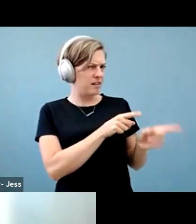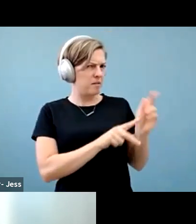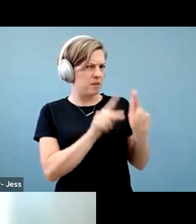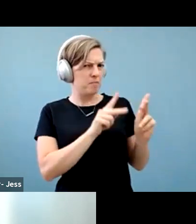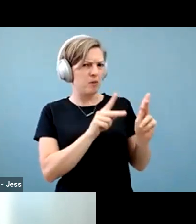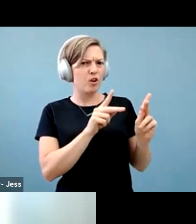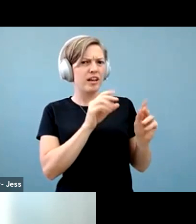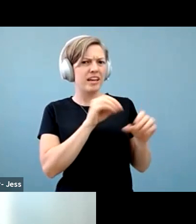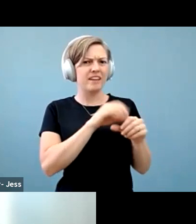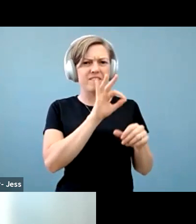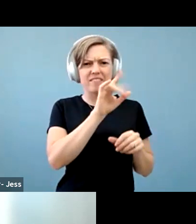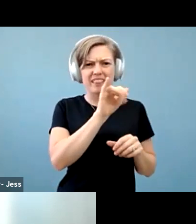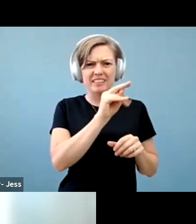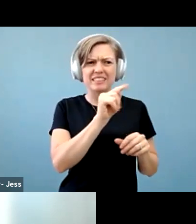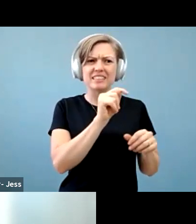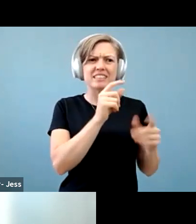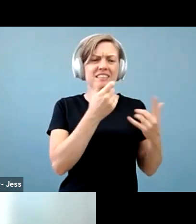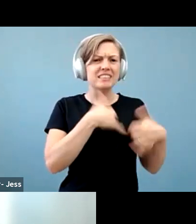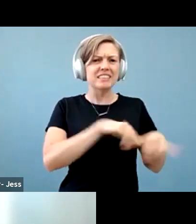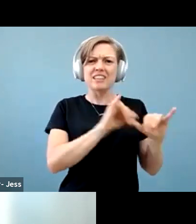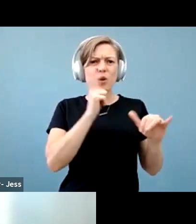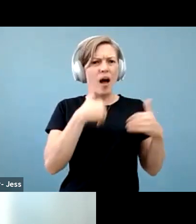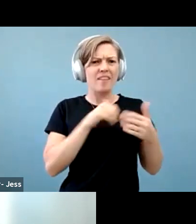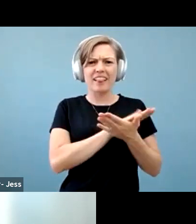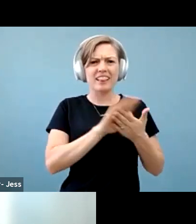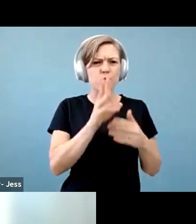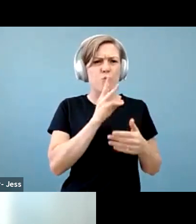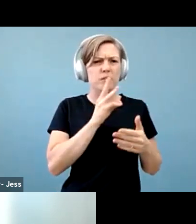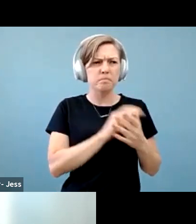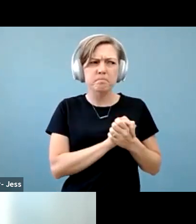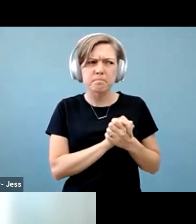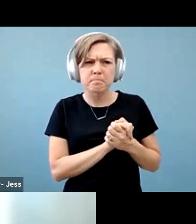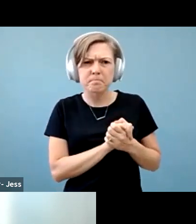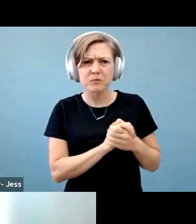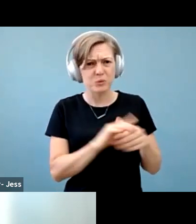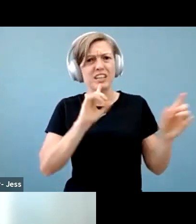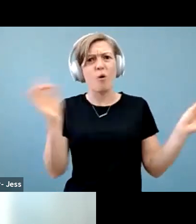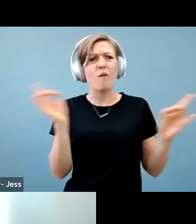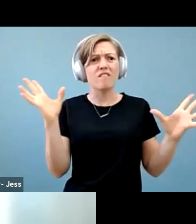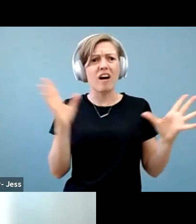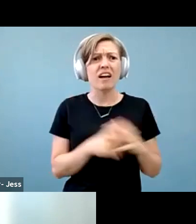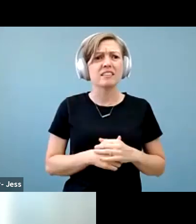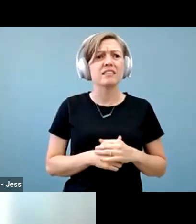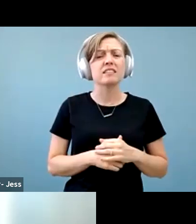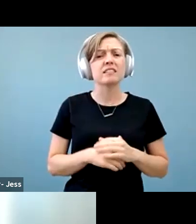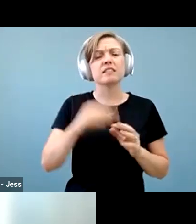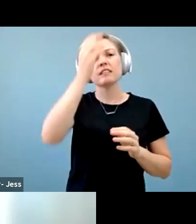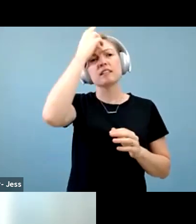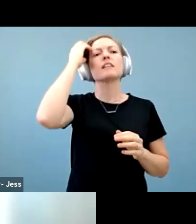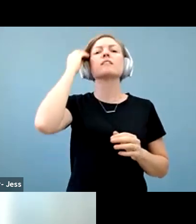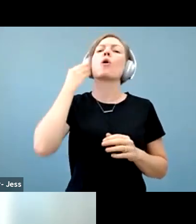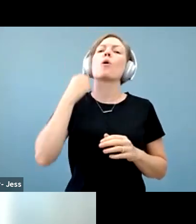Flint still don't have clean water, right? And it's just it's horrifying to me. And so I think